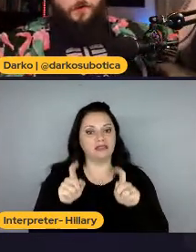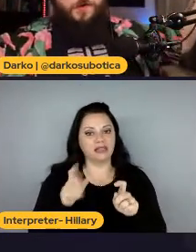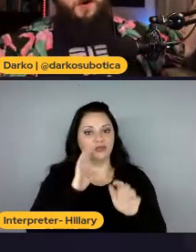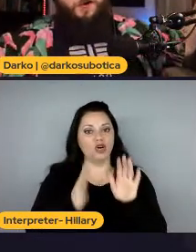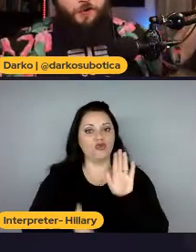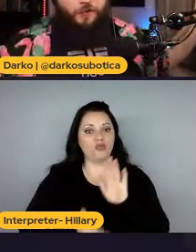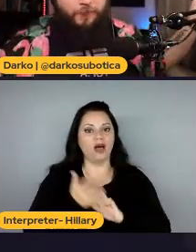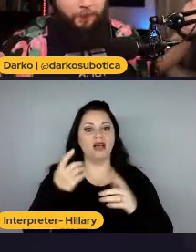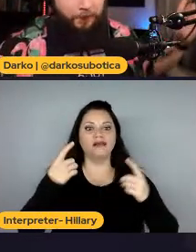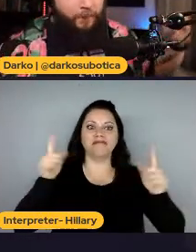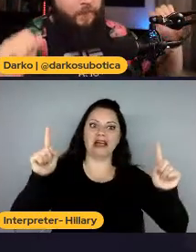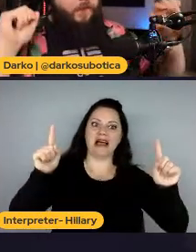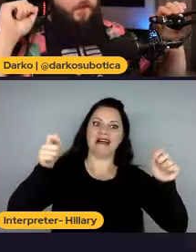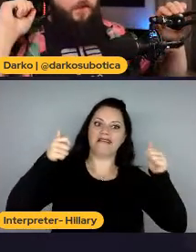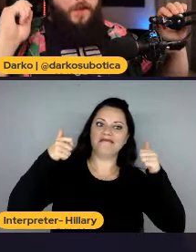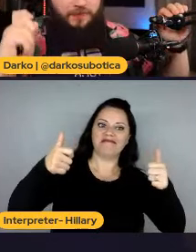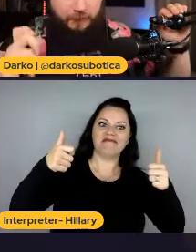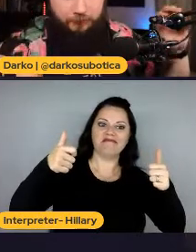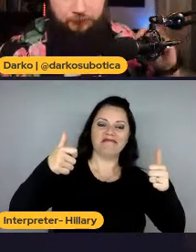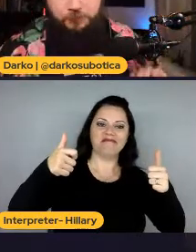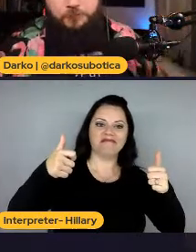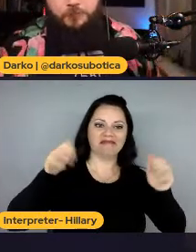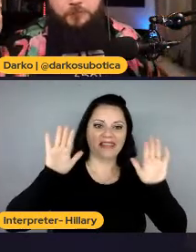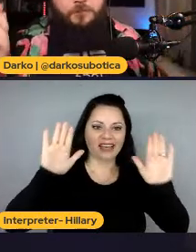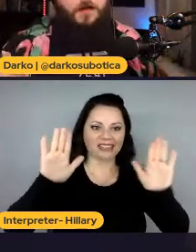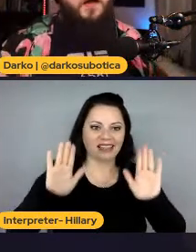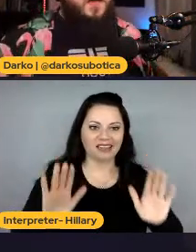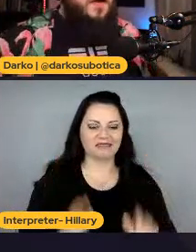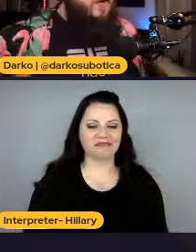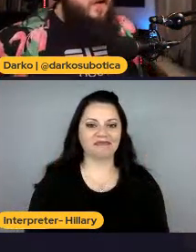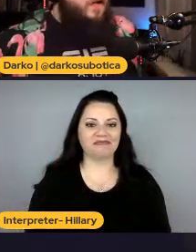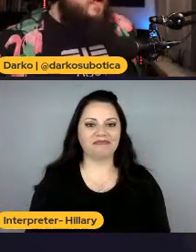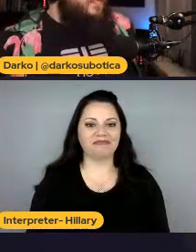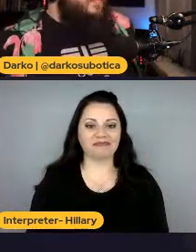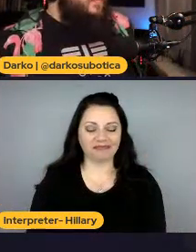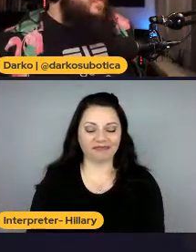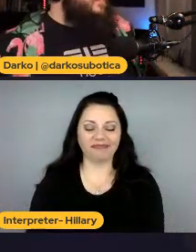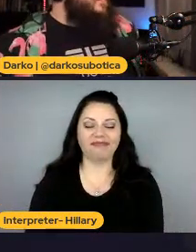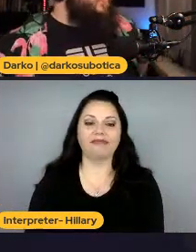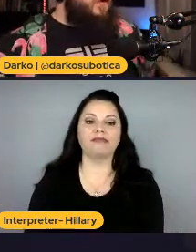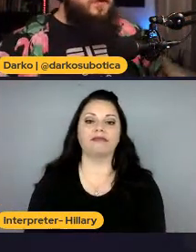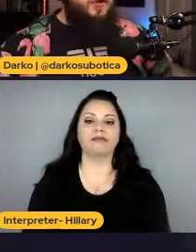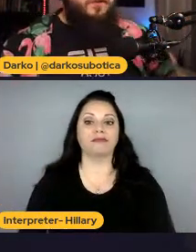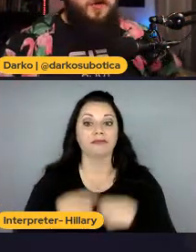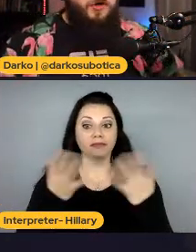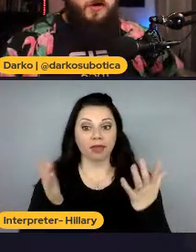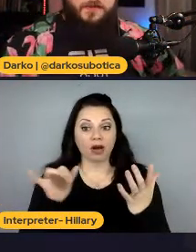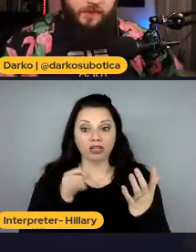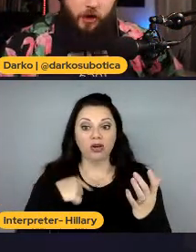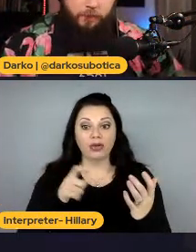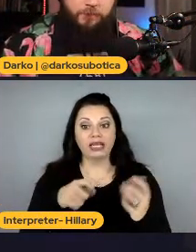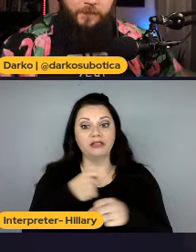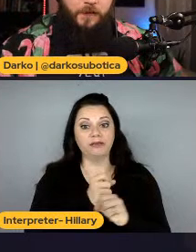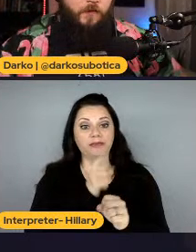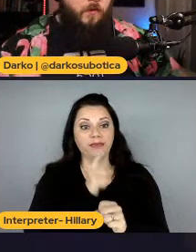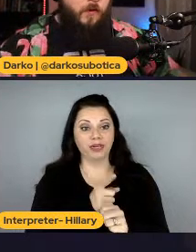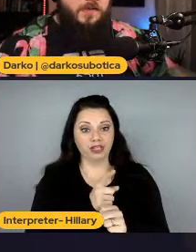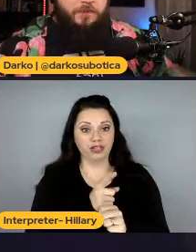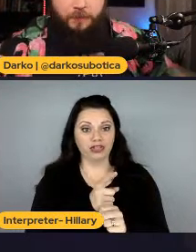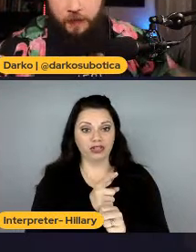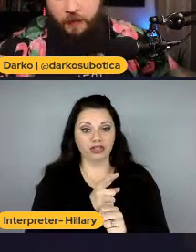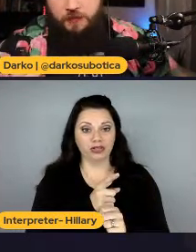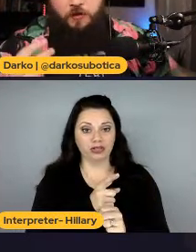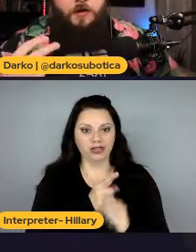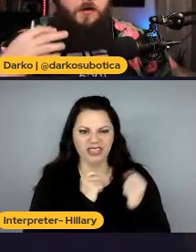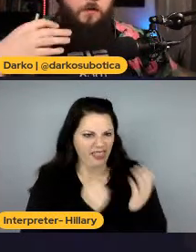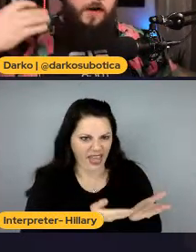boom, we are good. Excellent. Now, we also need to make sure it's there. What does